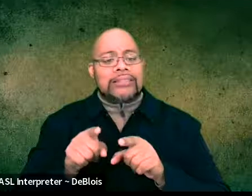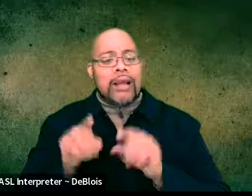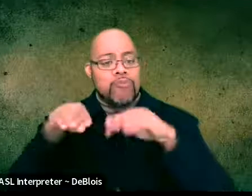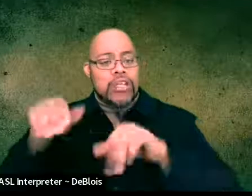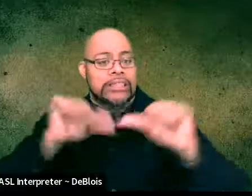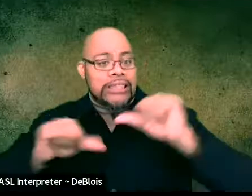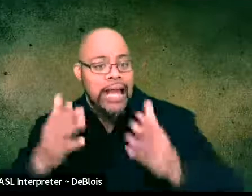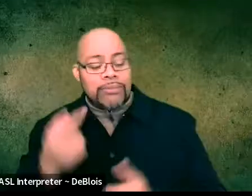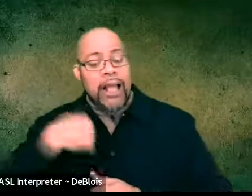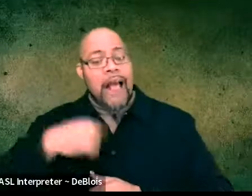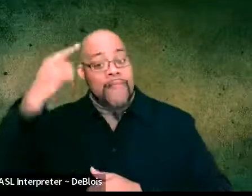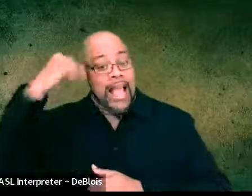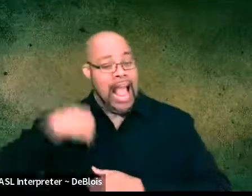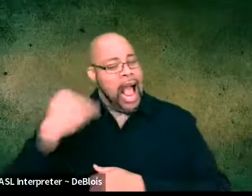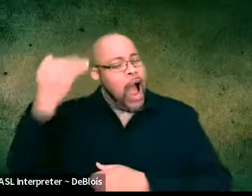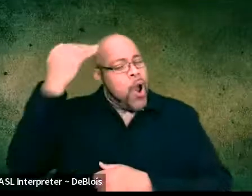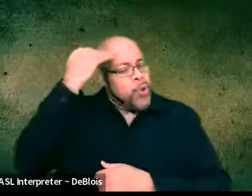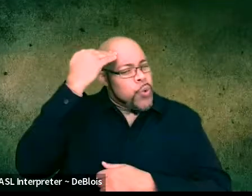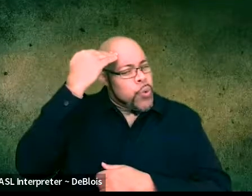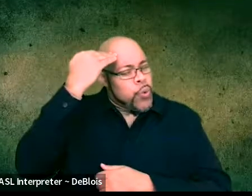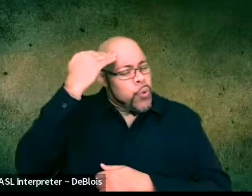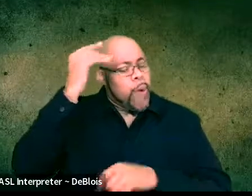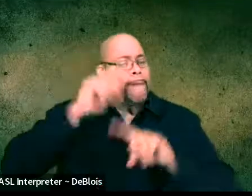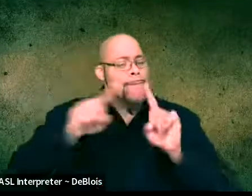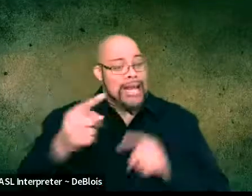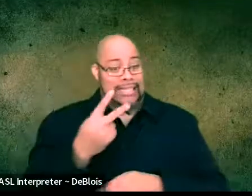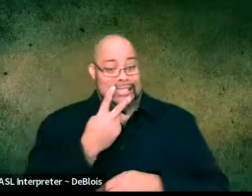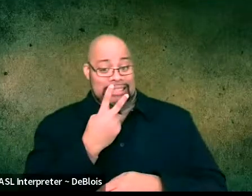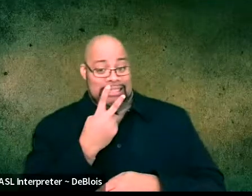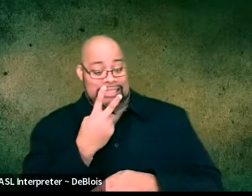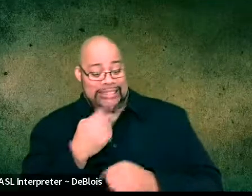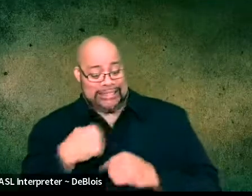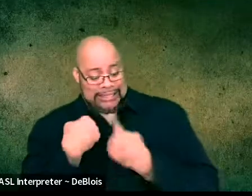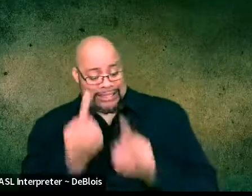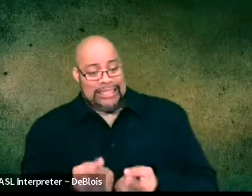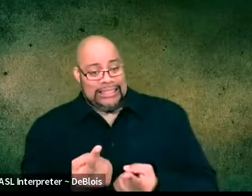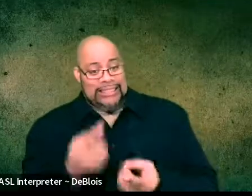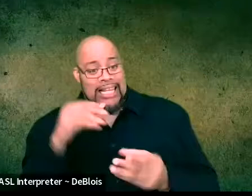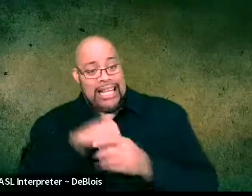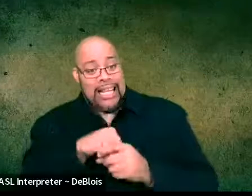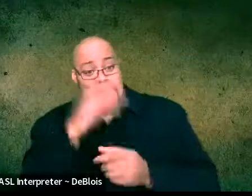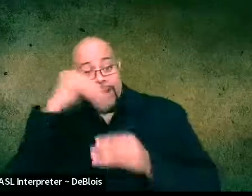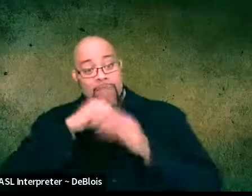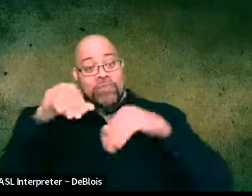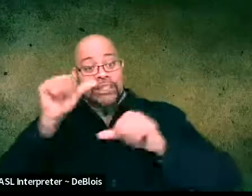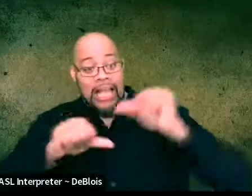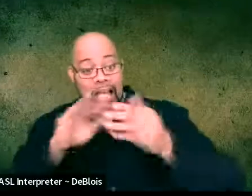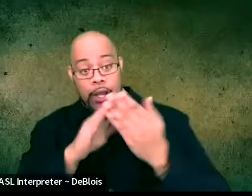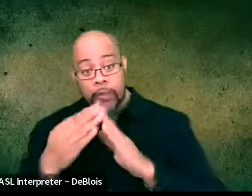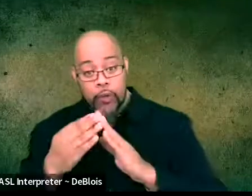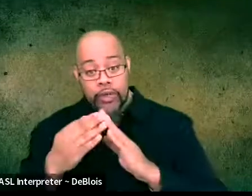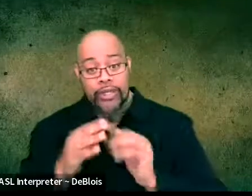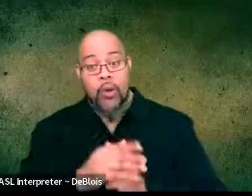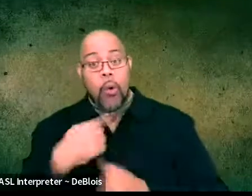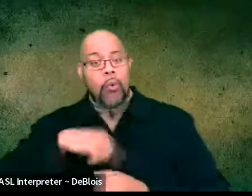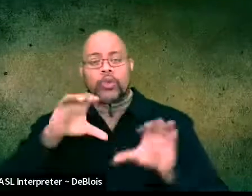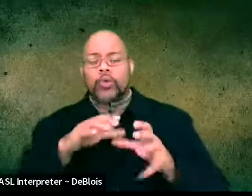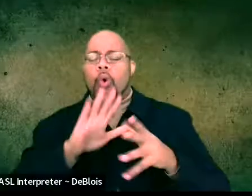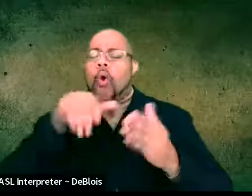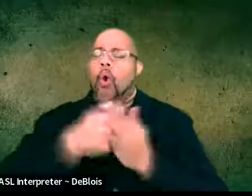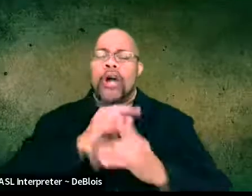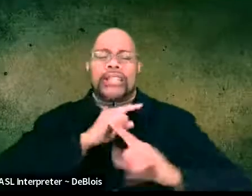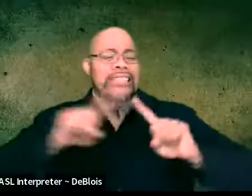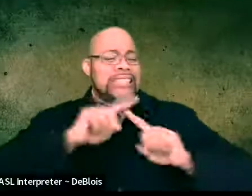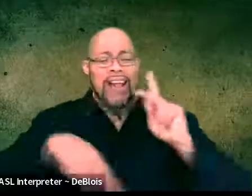Because I think I knew this in my head, but since being in the Black and marine science community, we do all types of